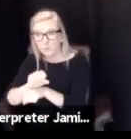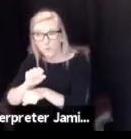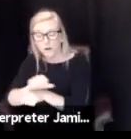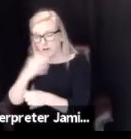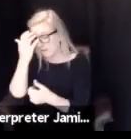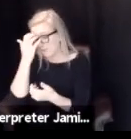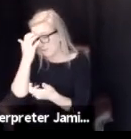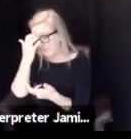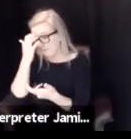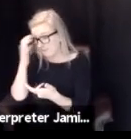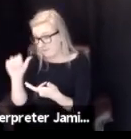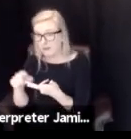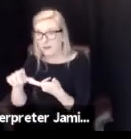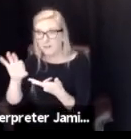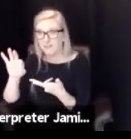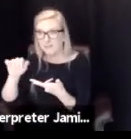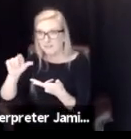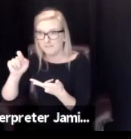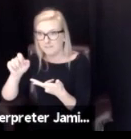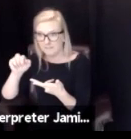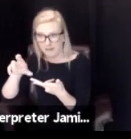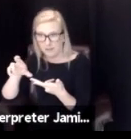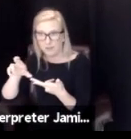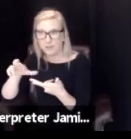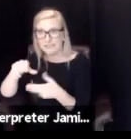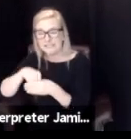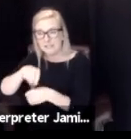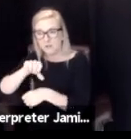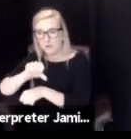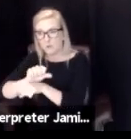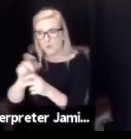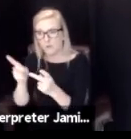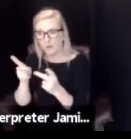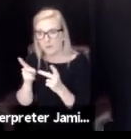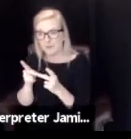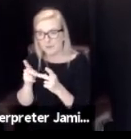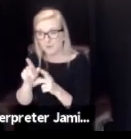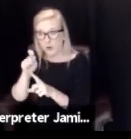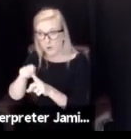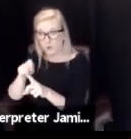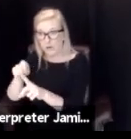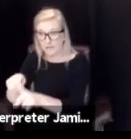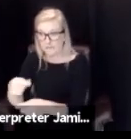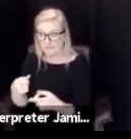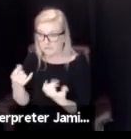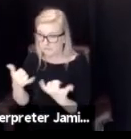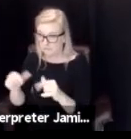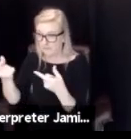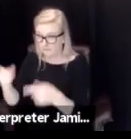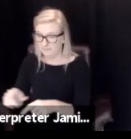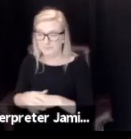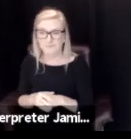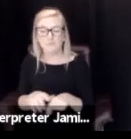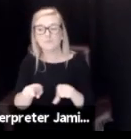factors that fall into play in workplaces where harassment is thriving. Also, the effects of overall